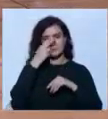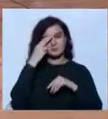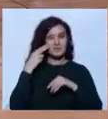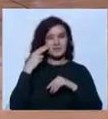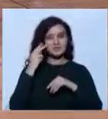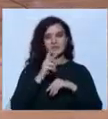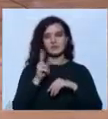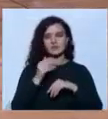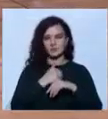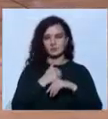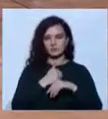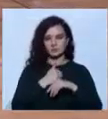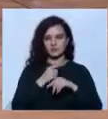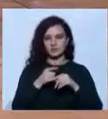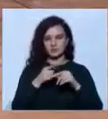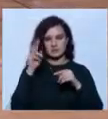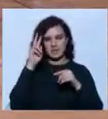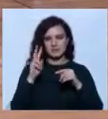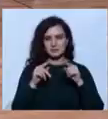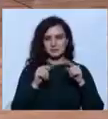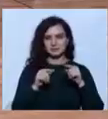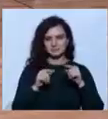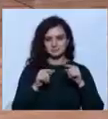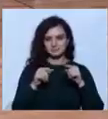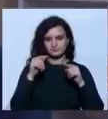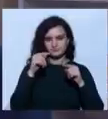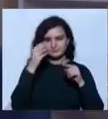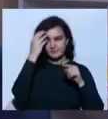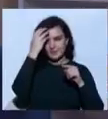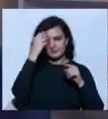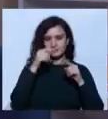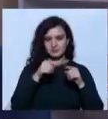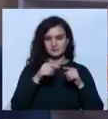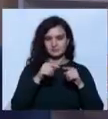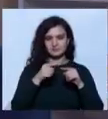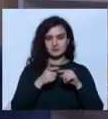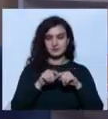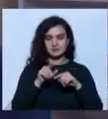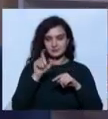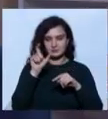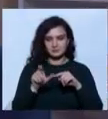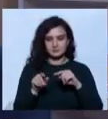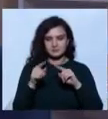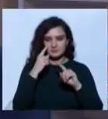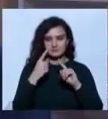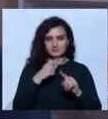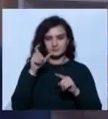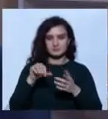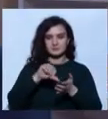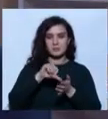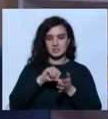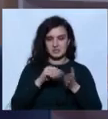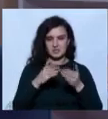who once served under Captain Flint. The most notable and charismatic member of the crew